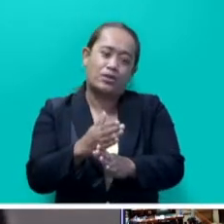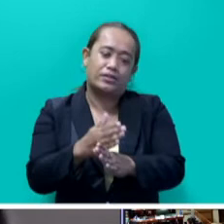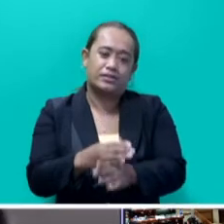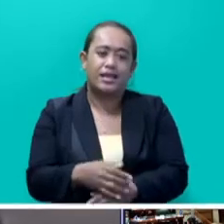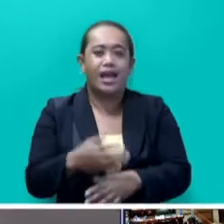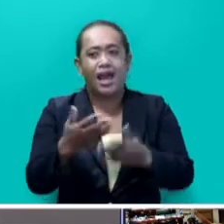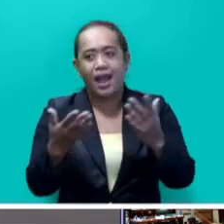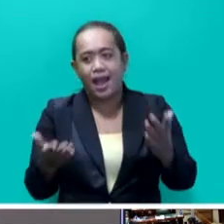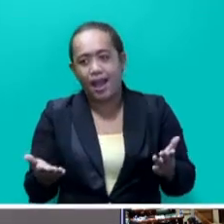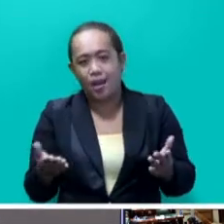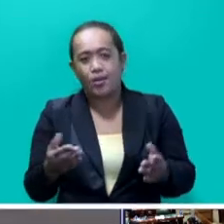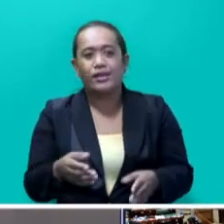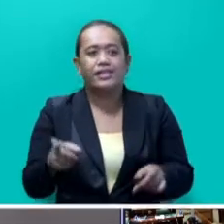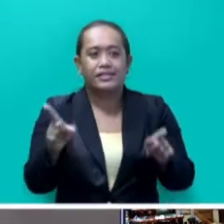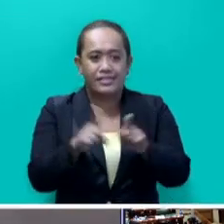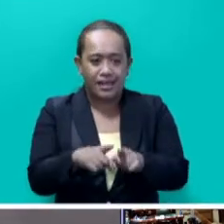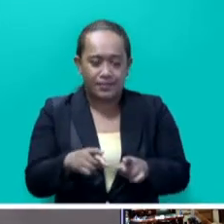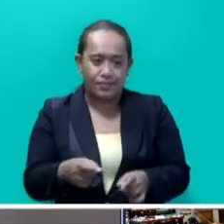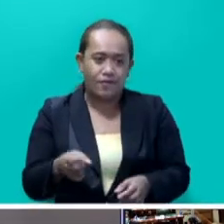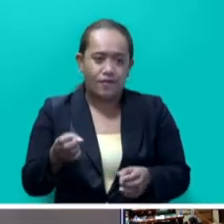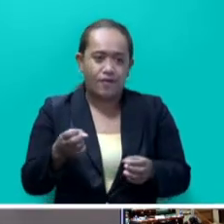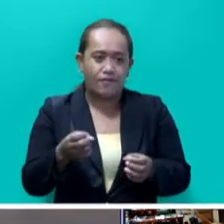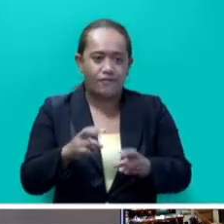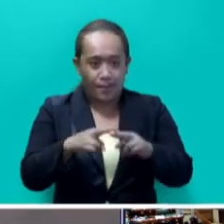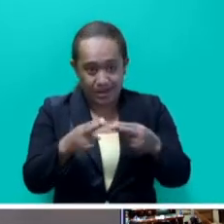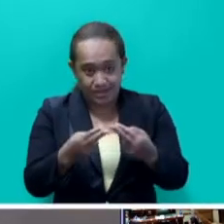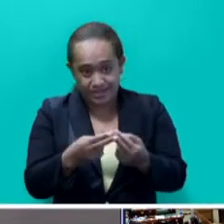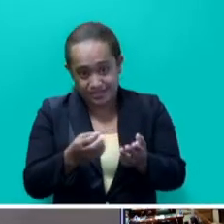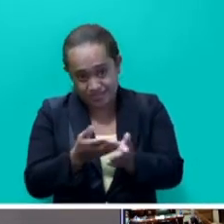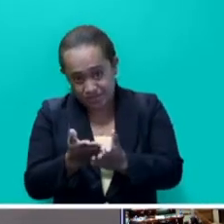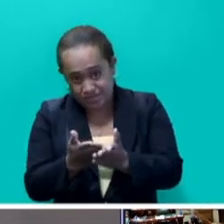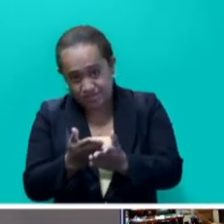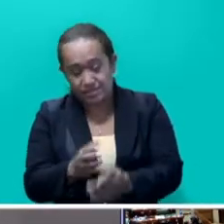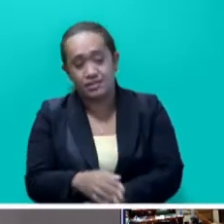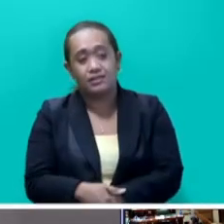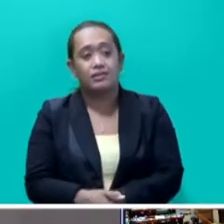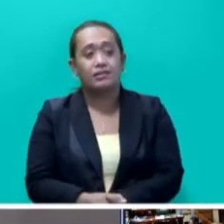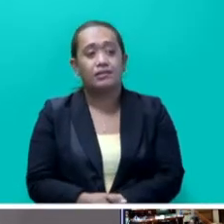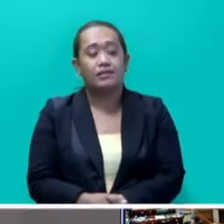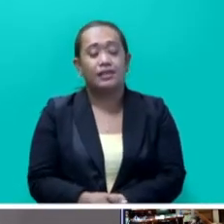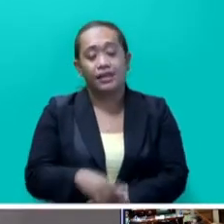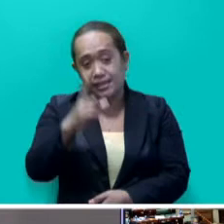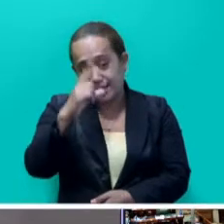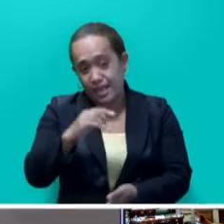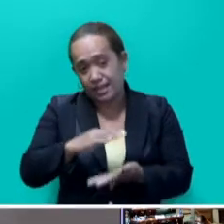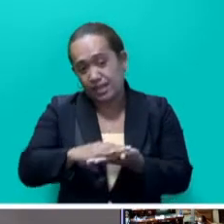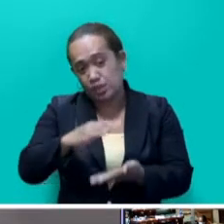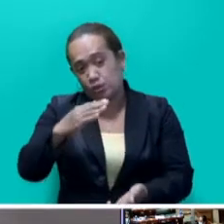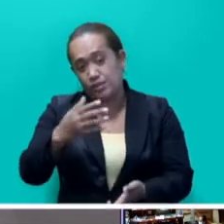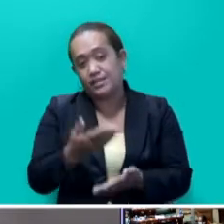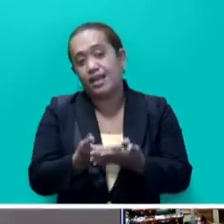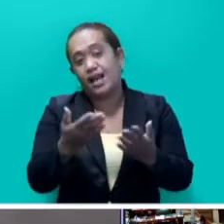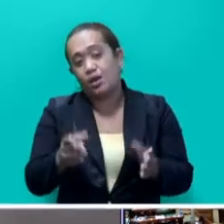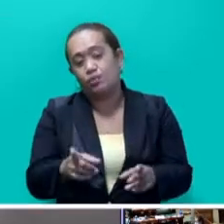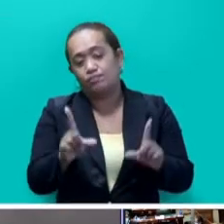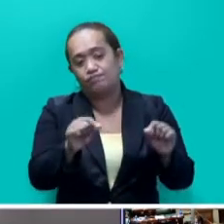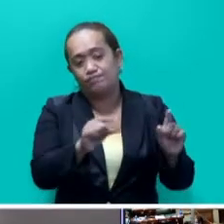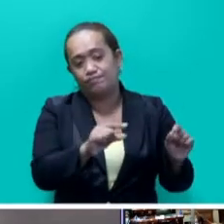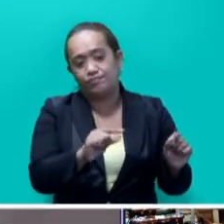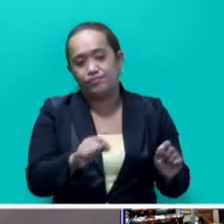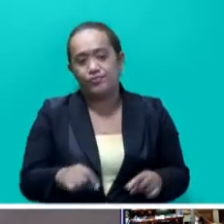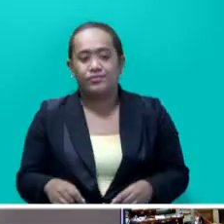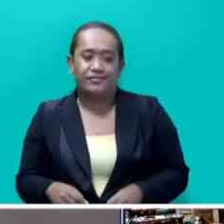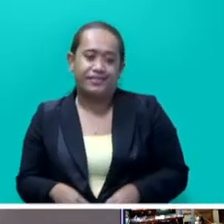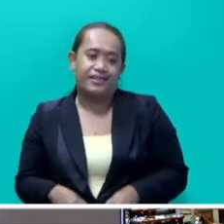enable timely service delivery by MSAF. And it will also increase our operational efficiency and staff productivity and improvement